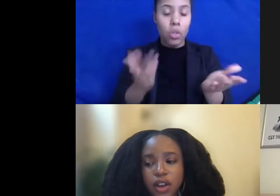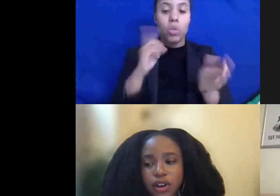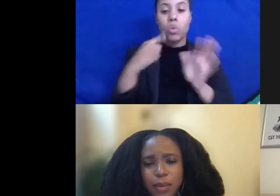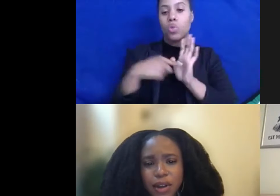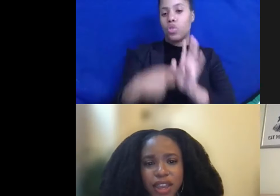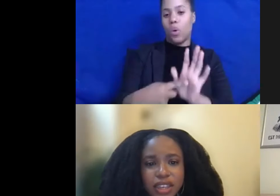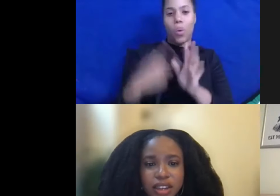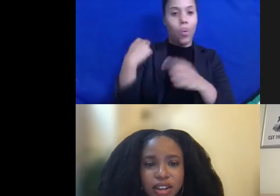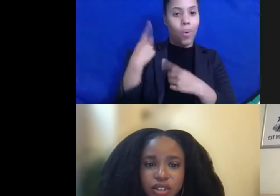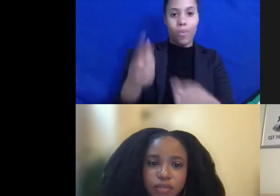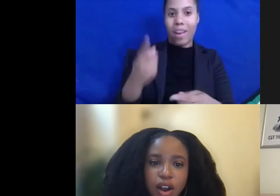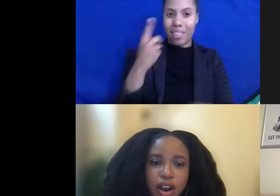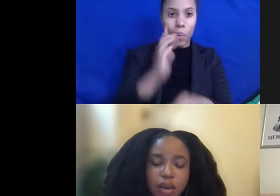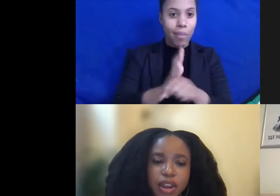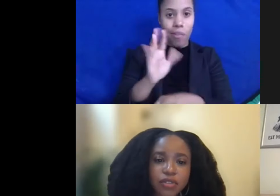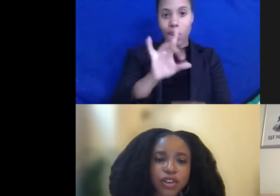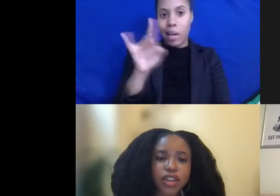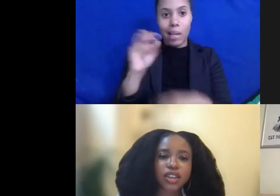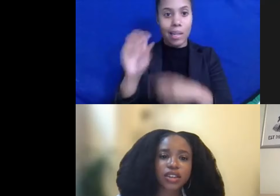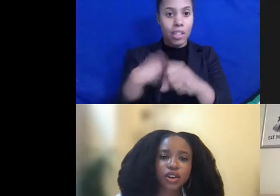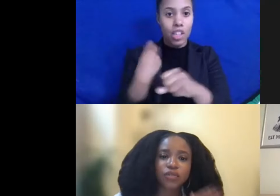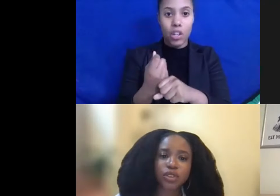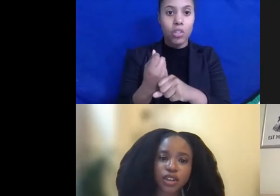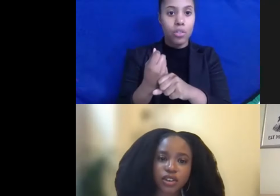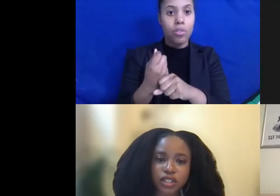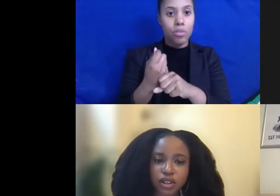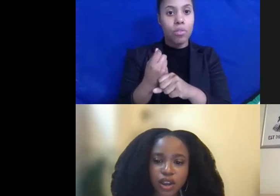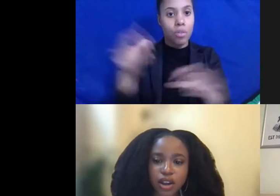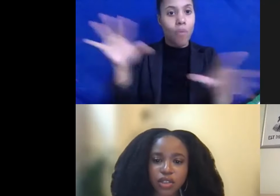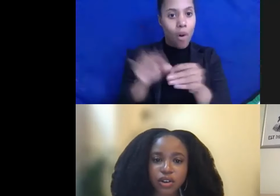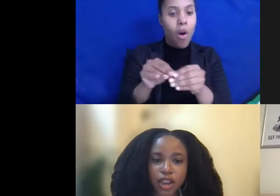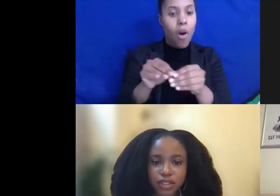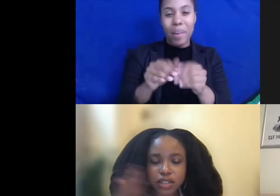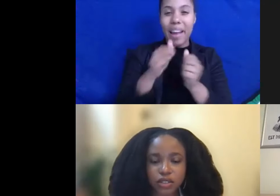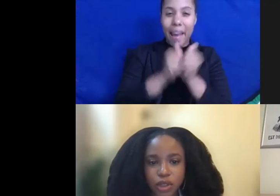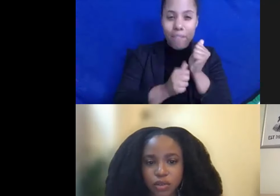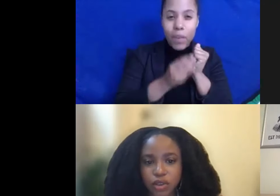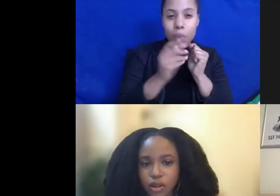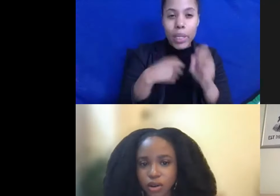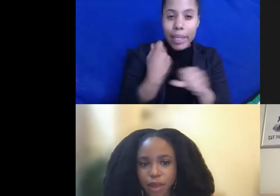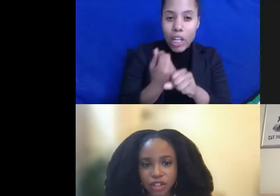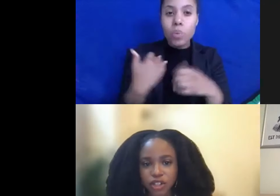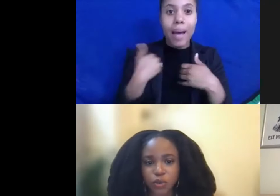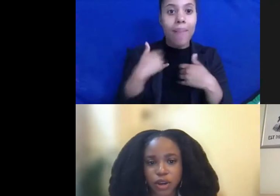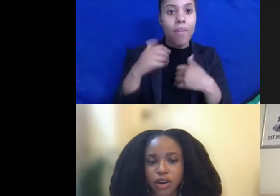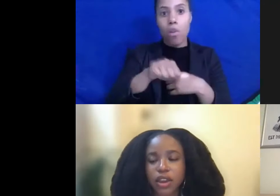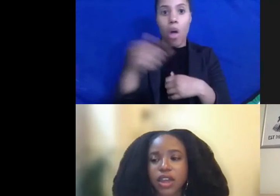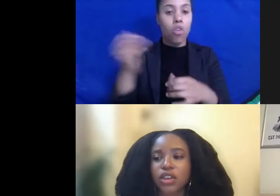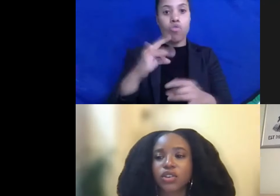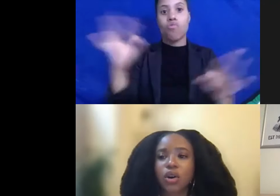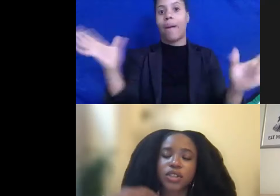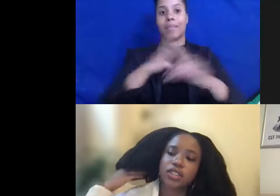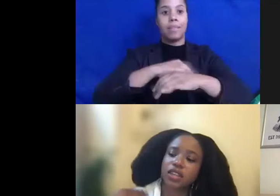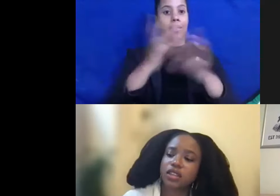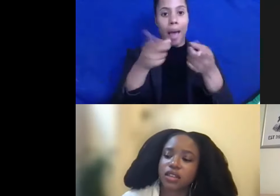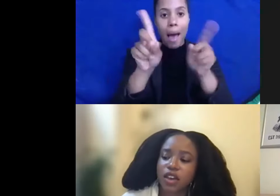we've covered about 8 years so far, but every, you know, a few years is another crisis, whether real or imagined, where, you